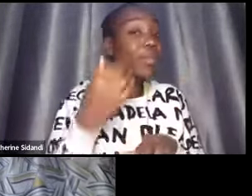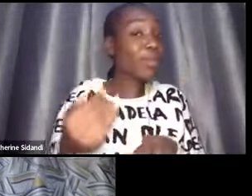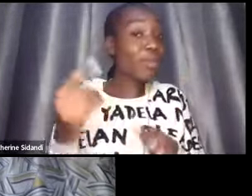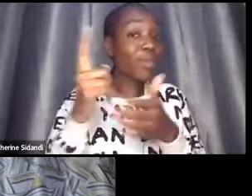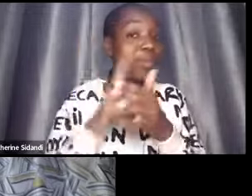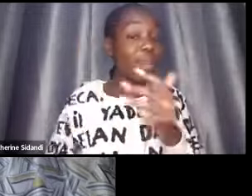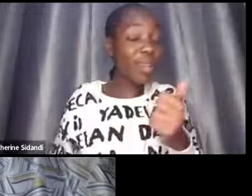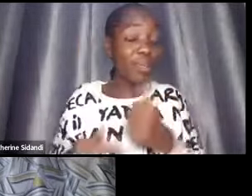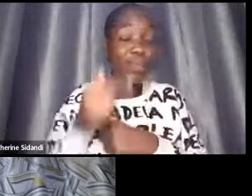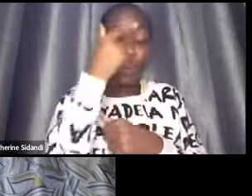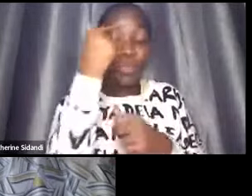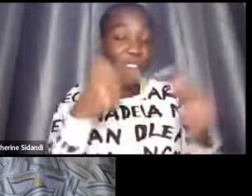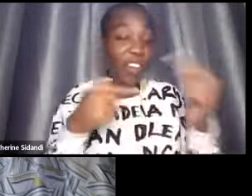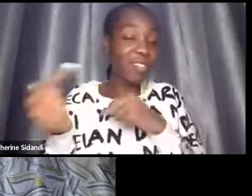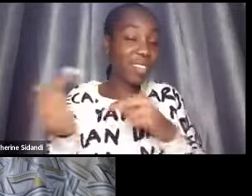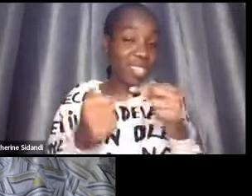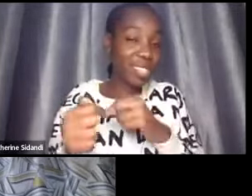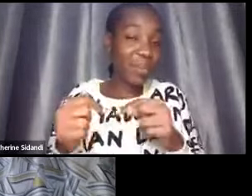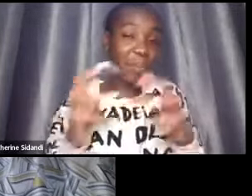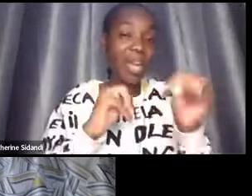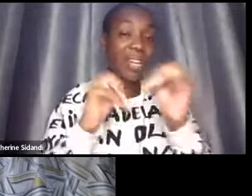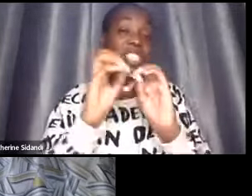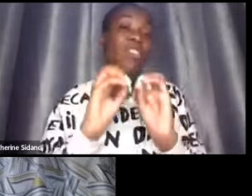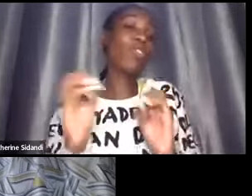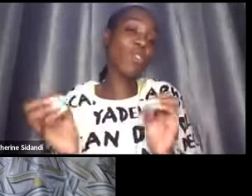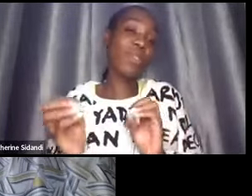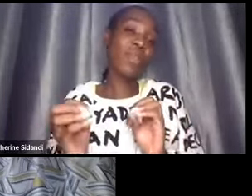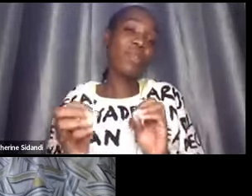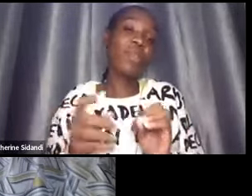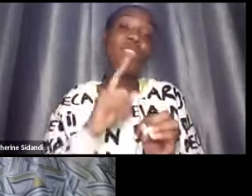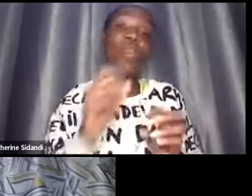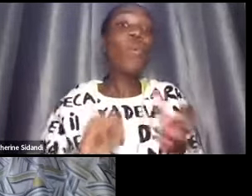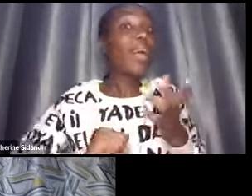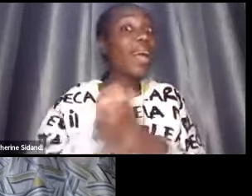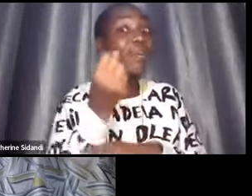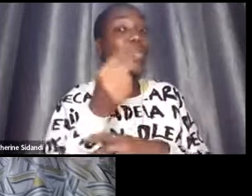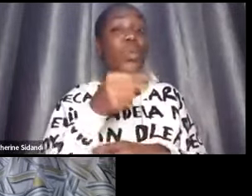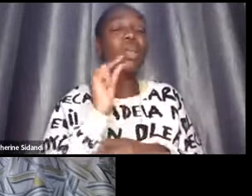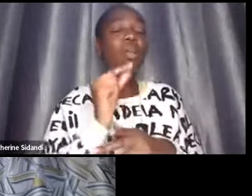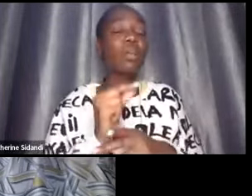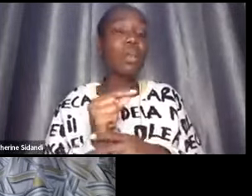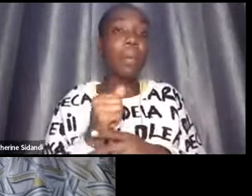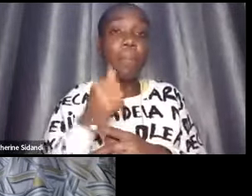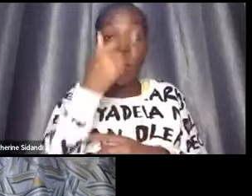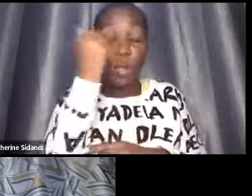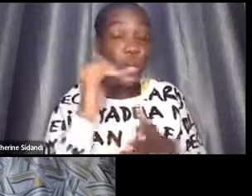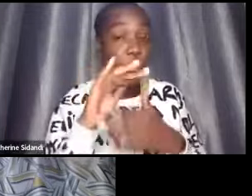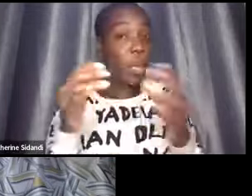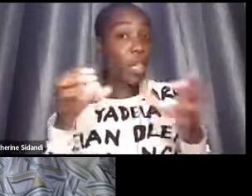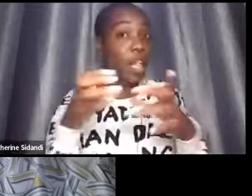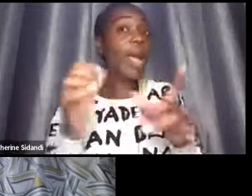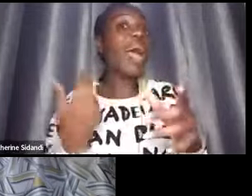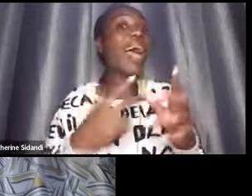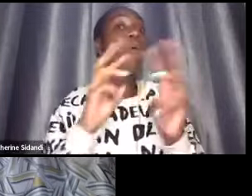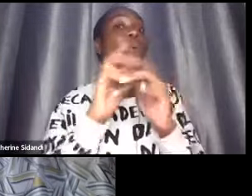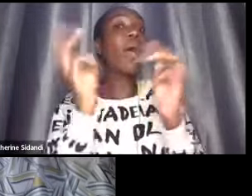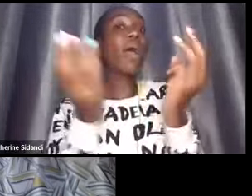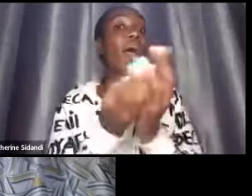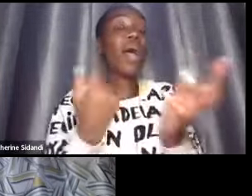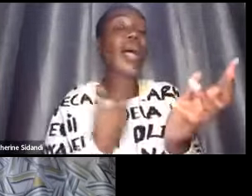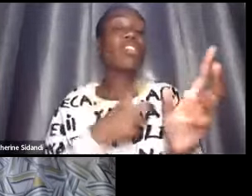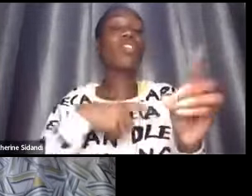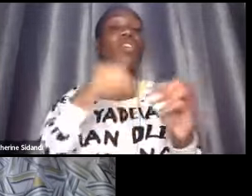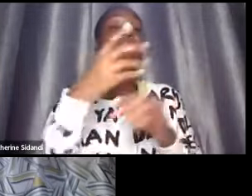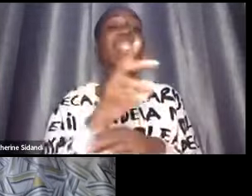mismanaged? So let's wake up and smell the coffee. This is where all the companies in the world are going. Save your company, save